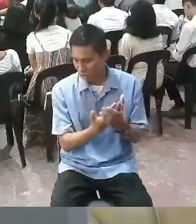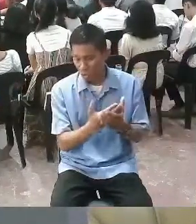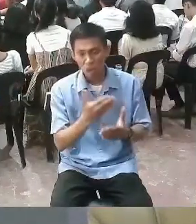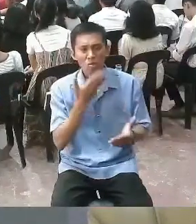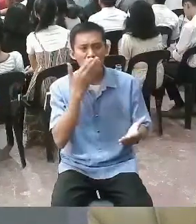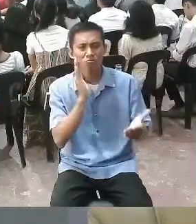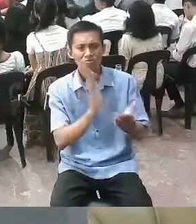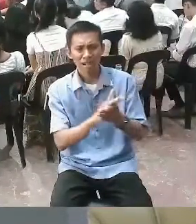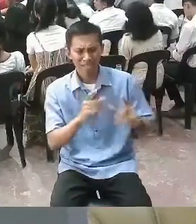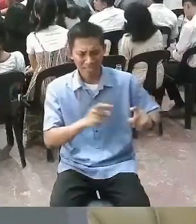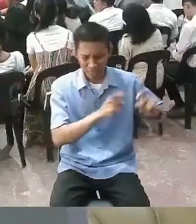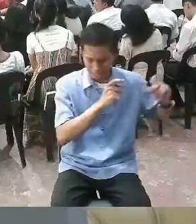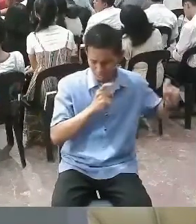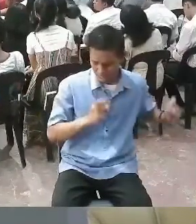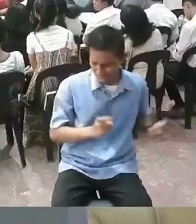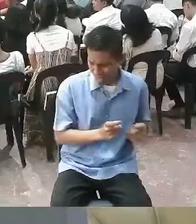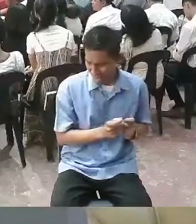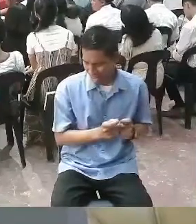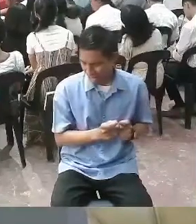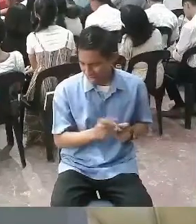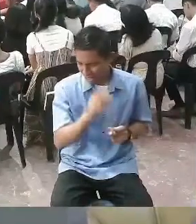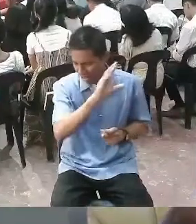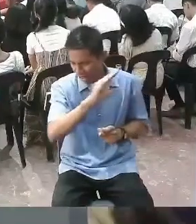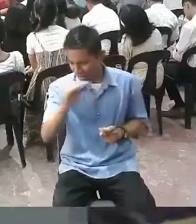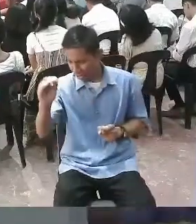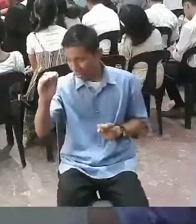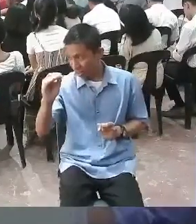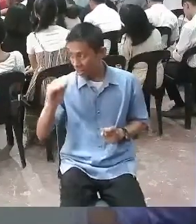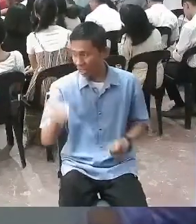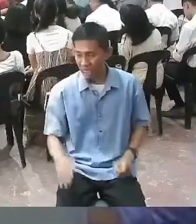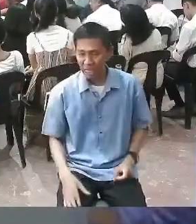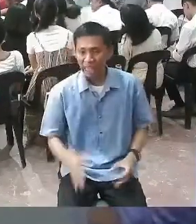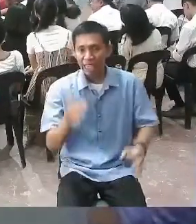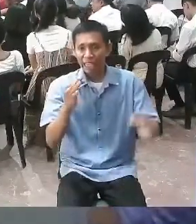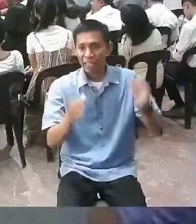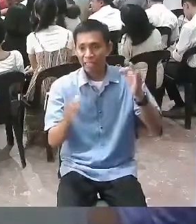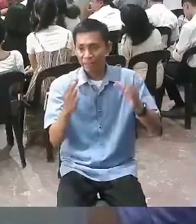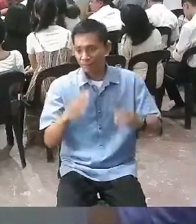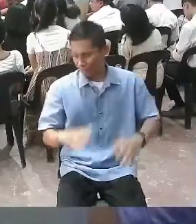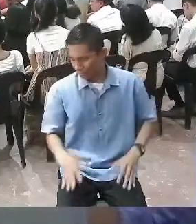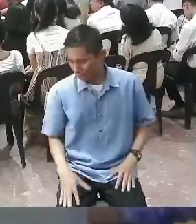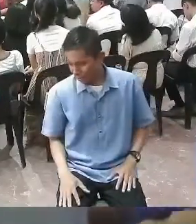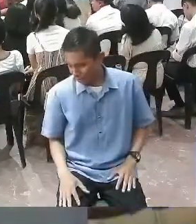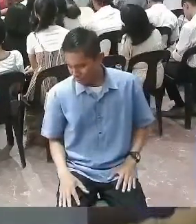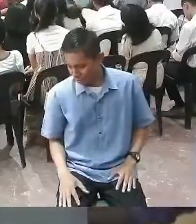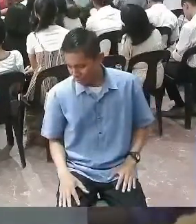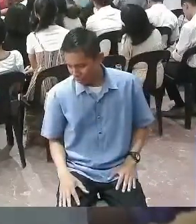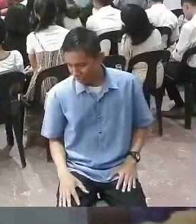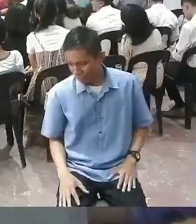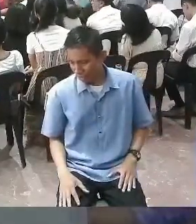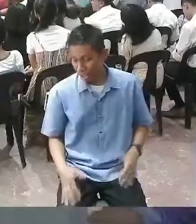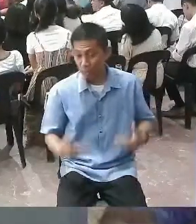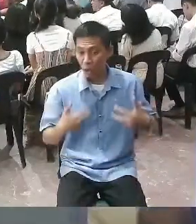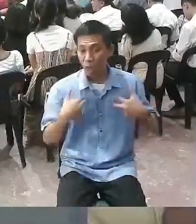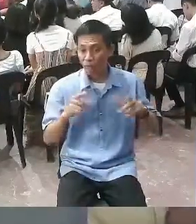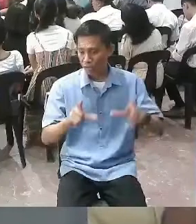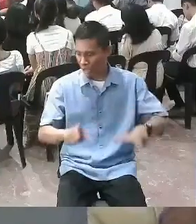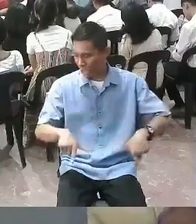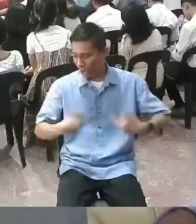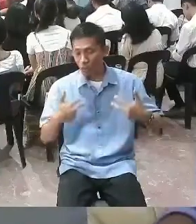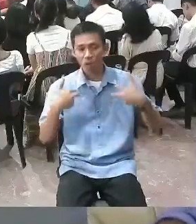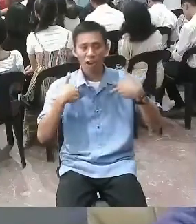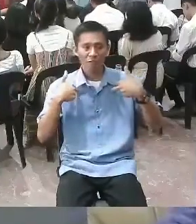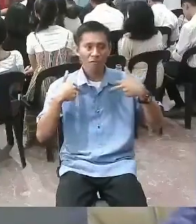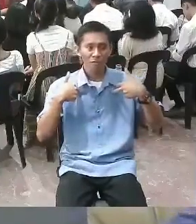bad deeds here, and if the scale tips in your favor, in other words, if you